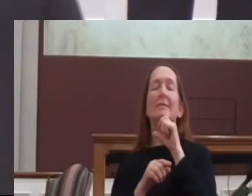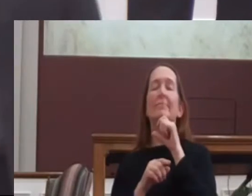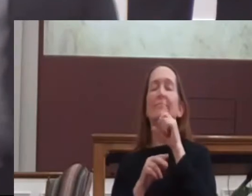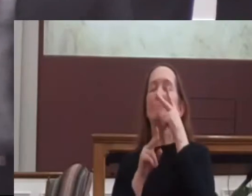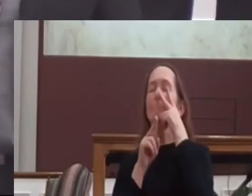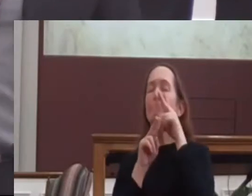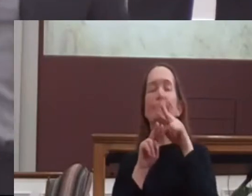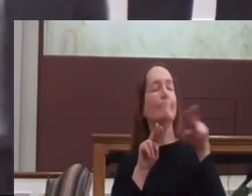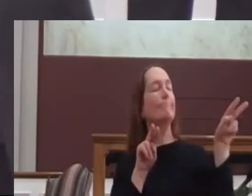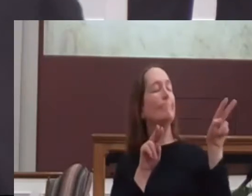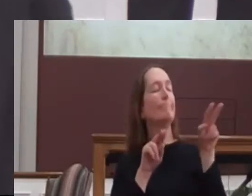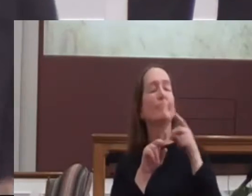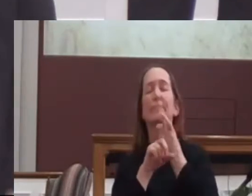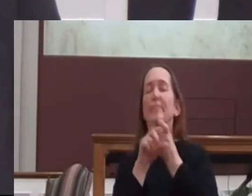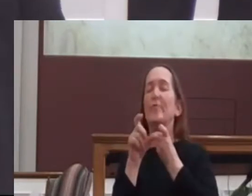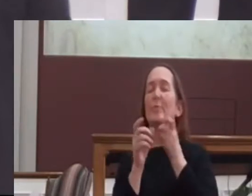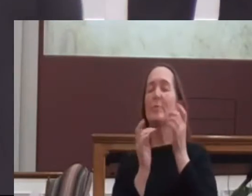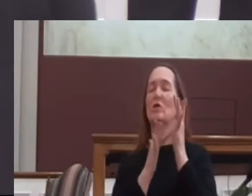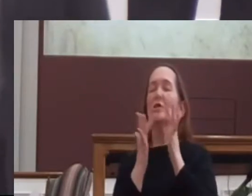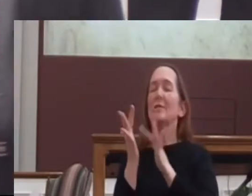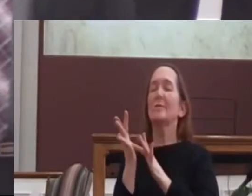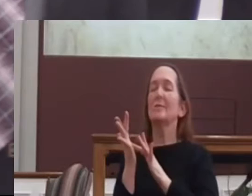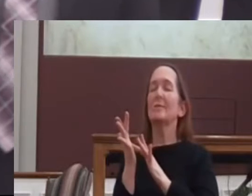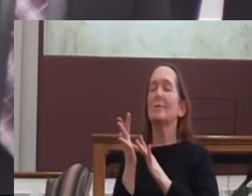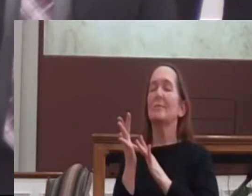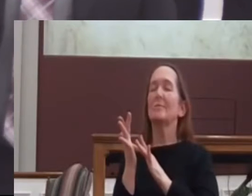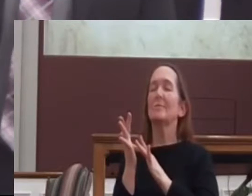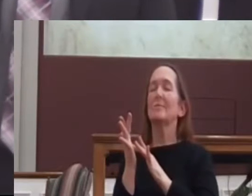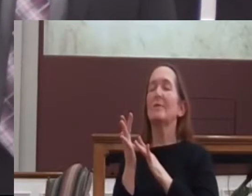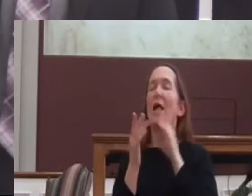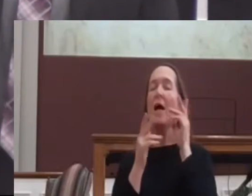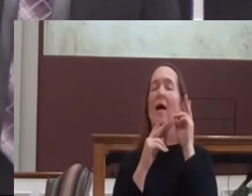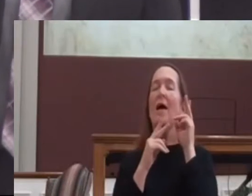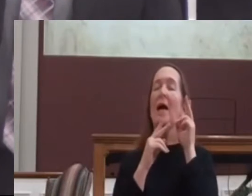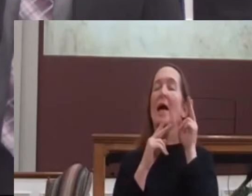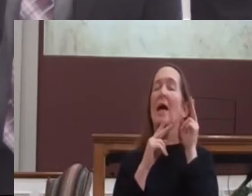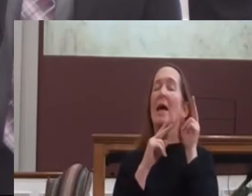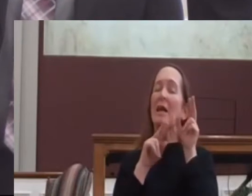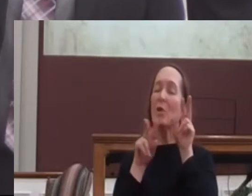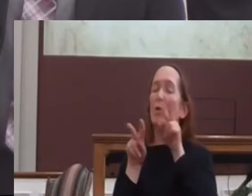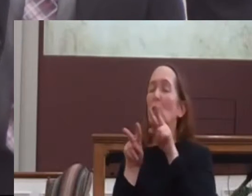did. He took his eyes off Jesus.